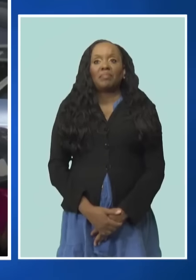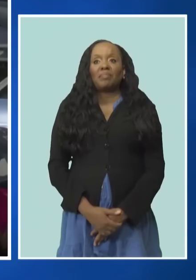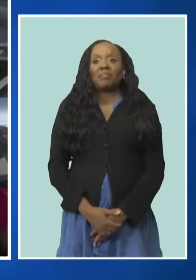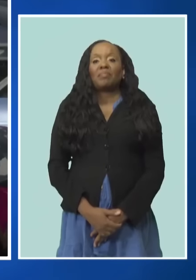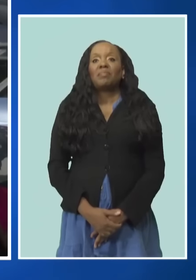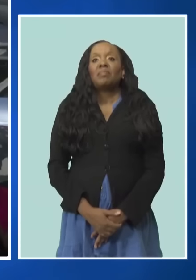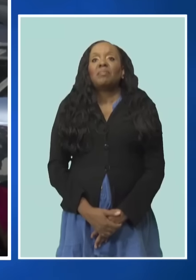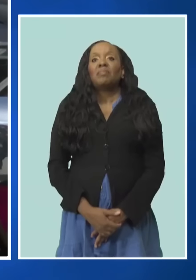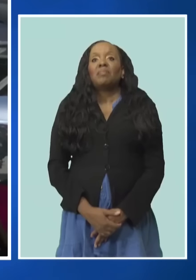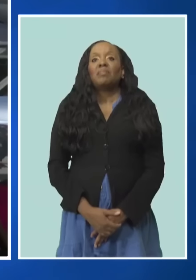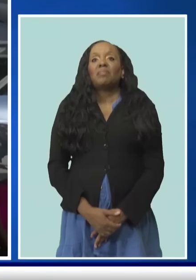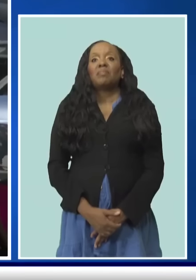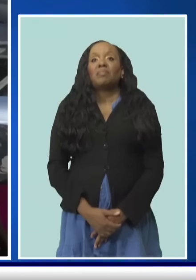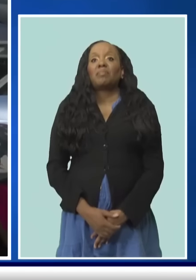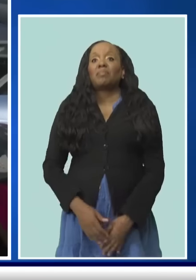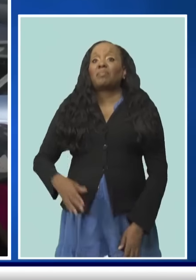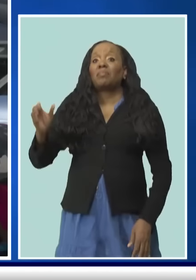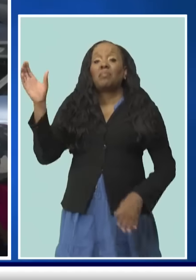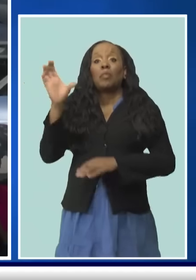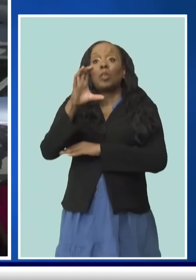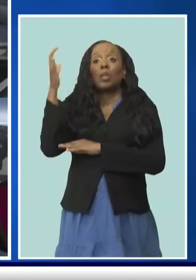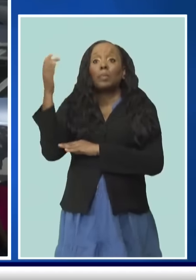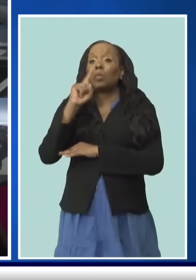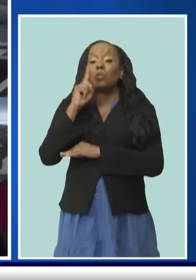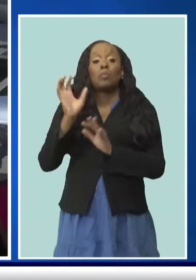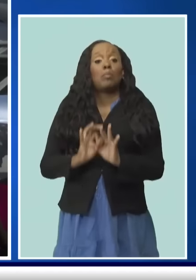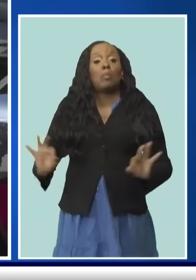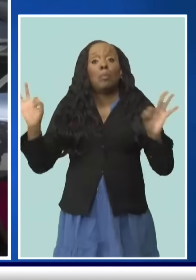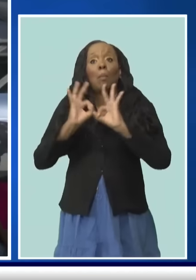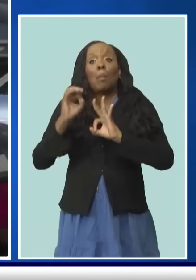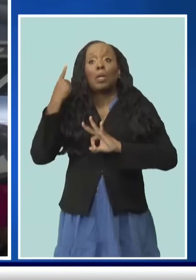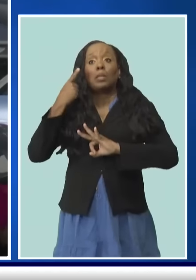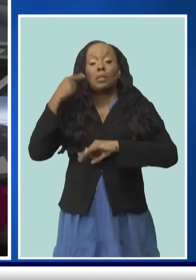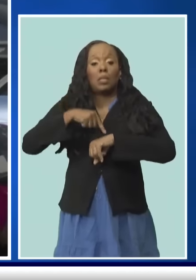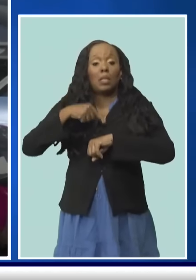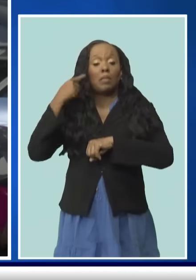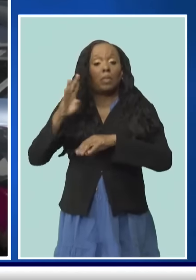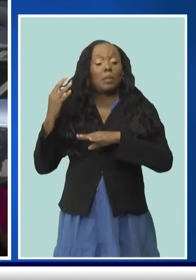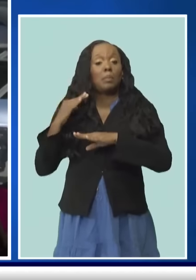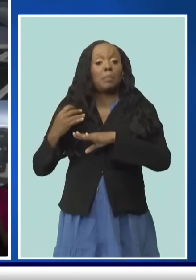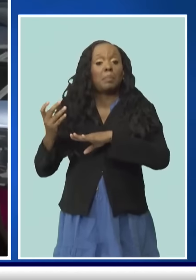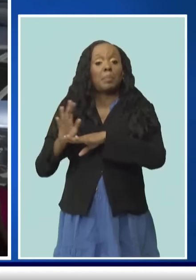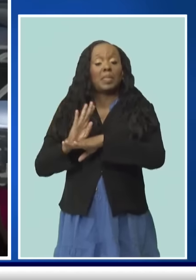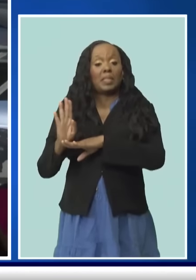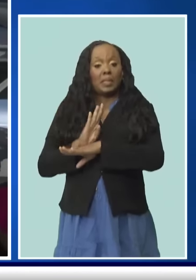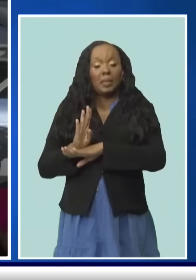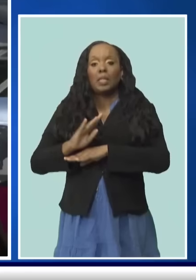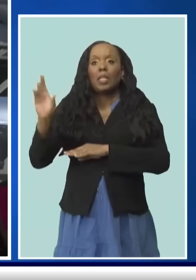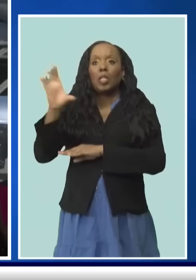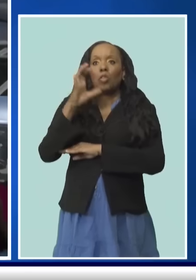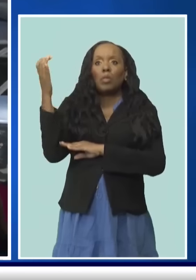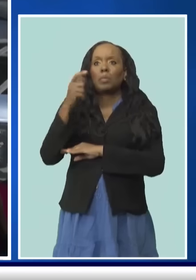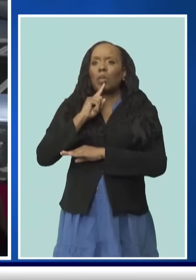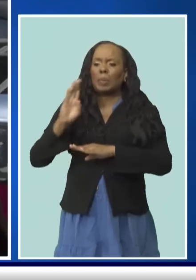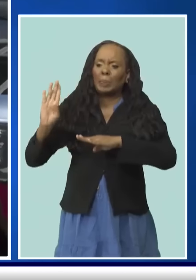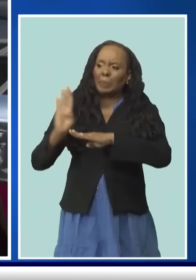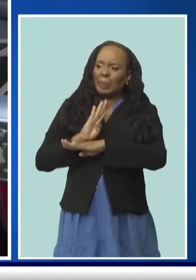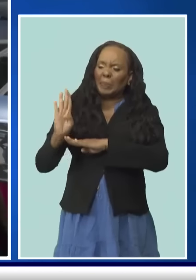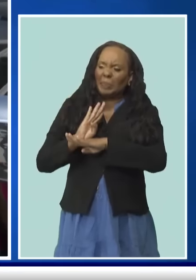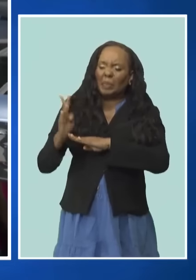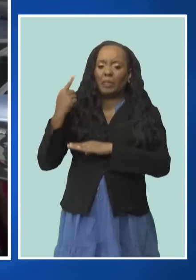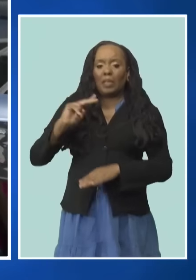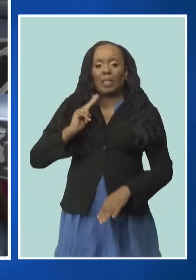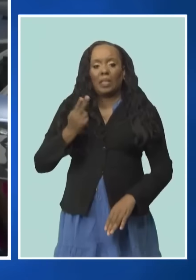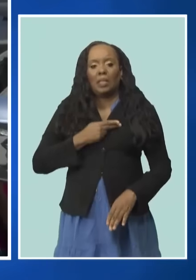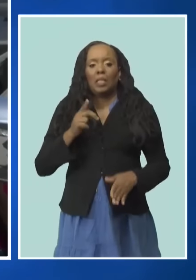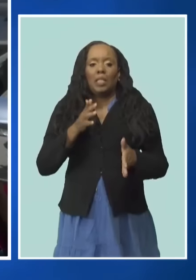is obviously a very important time for any business, and it's no different for us. The Christmas season would be one of our busiest seasons. So we look